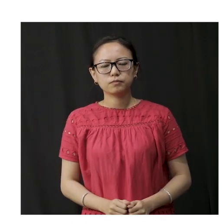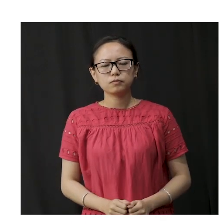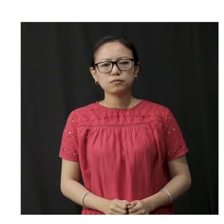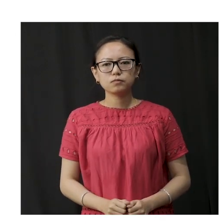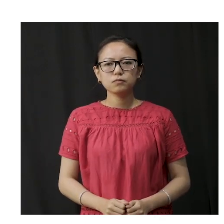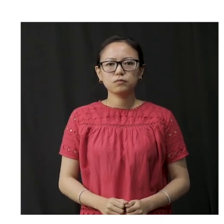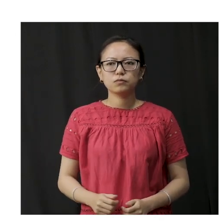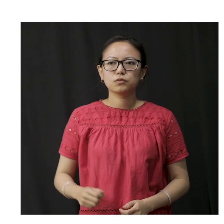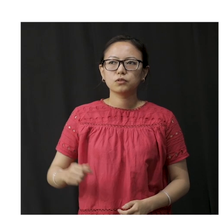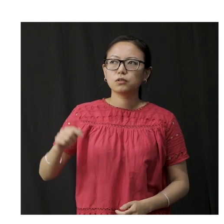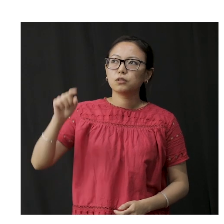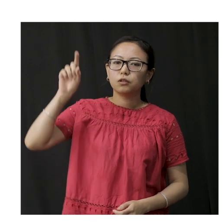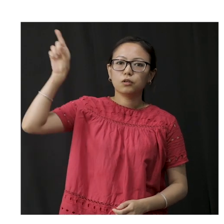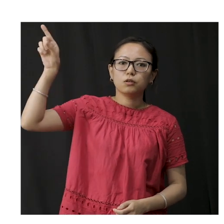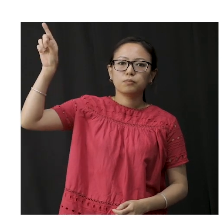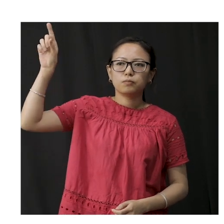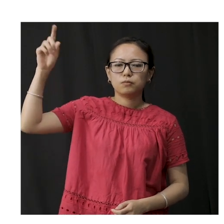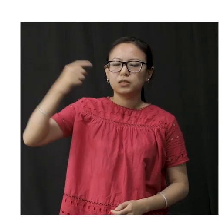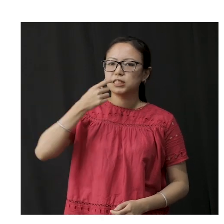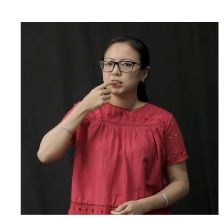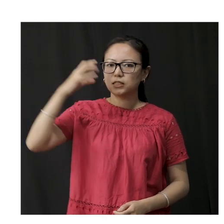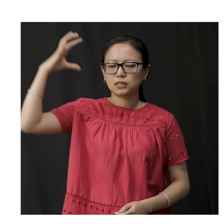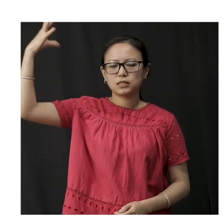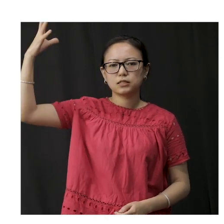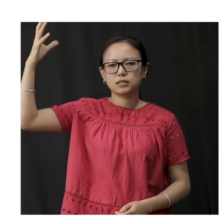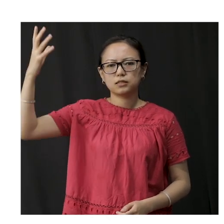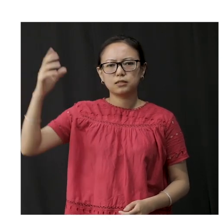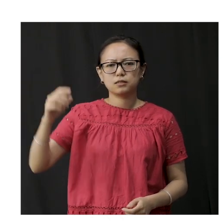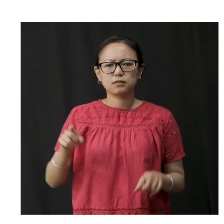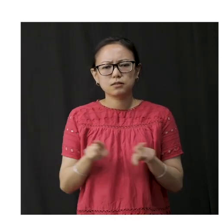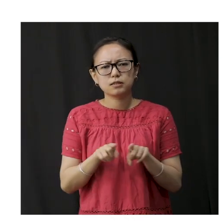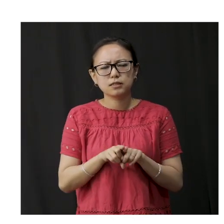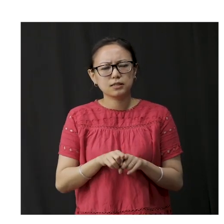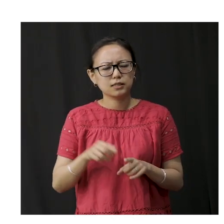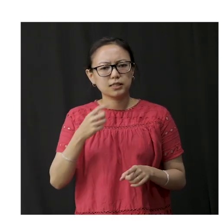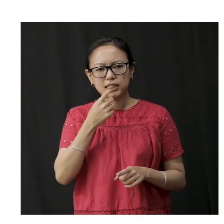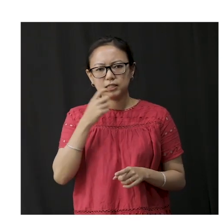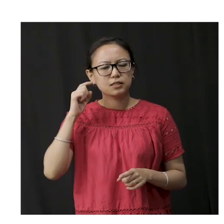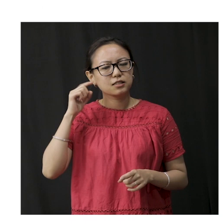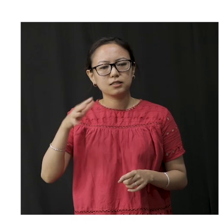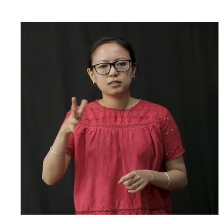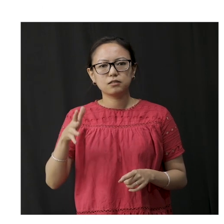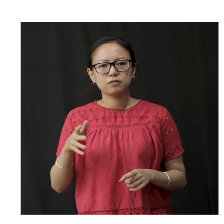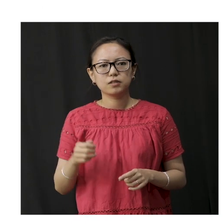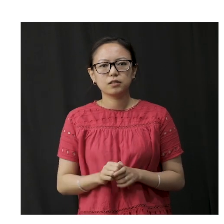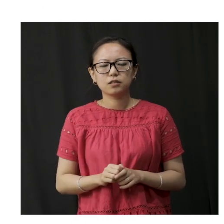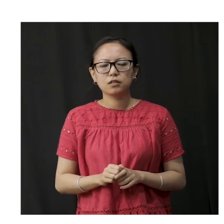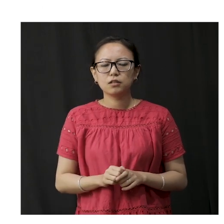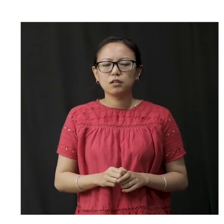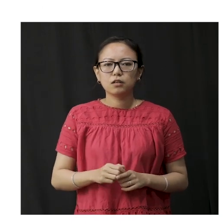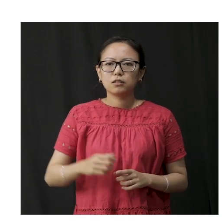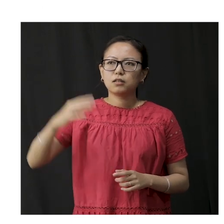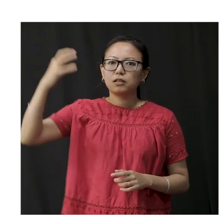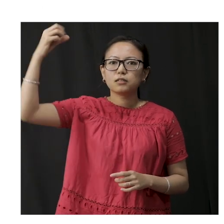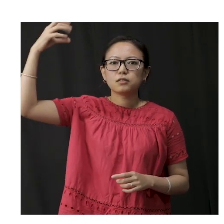as silver, the sun shines bright like gold, and both are very lovely